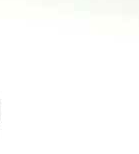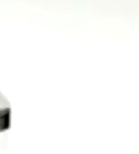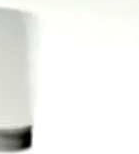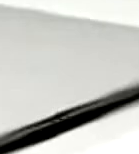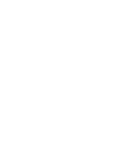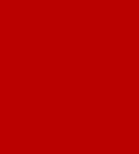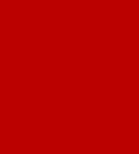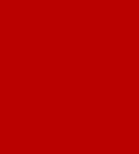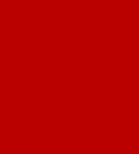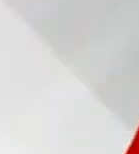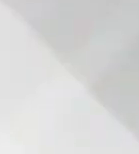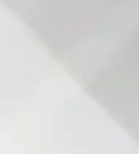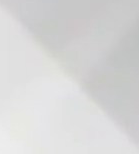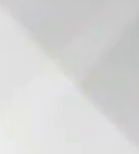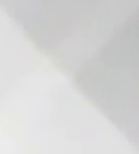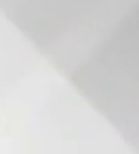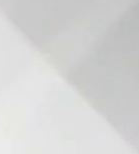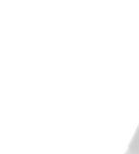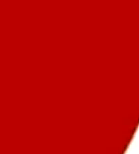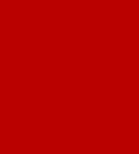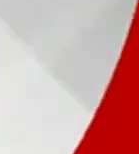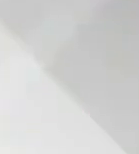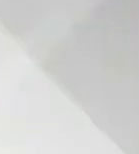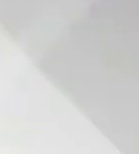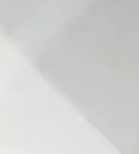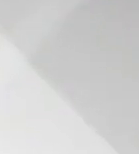news@kbc.co.ke or call